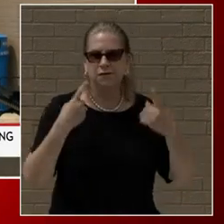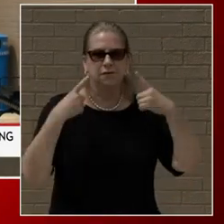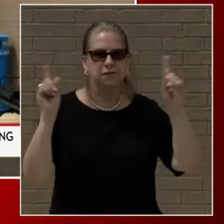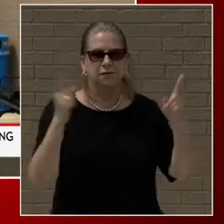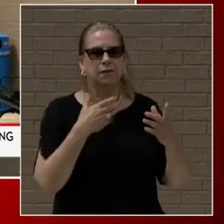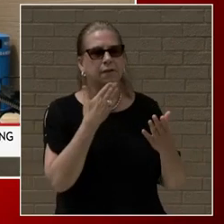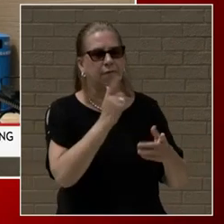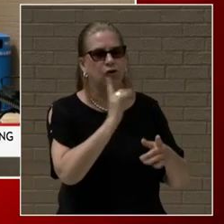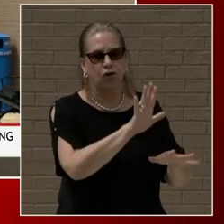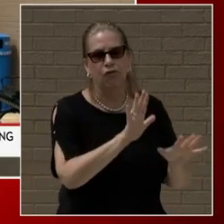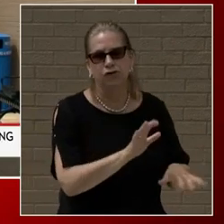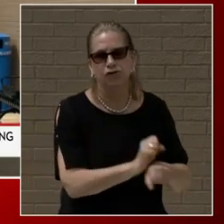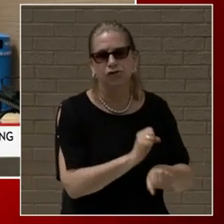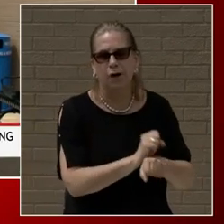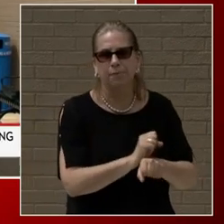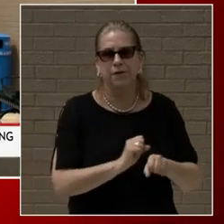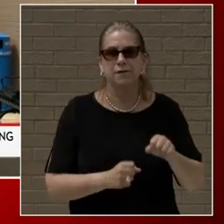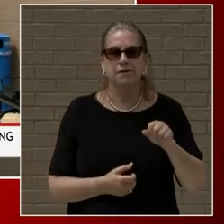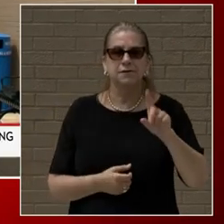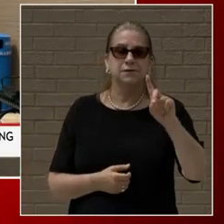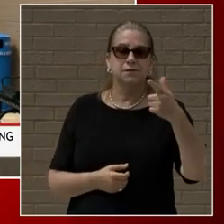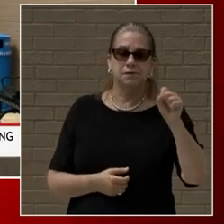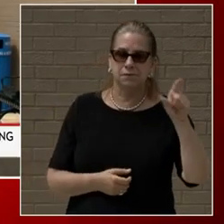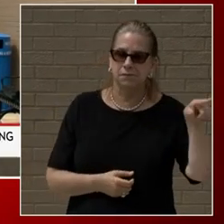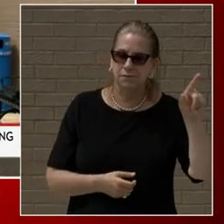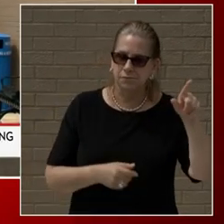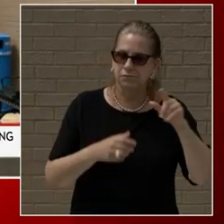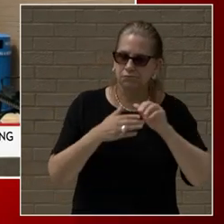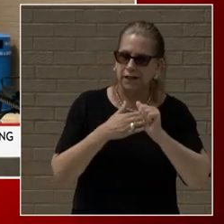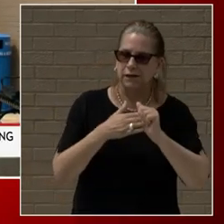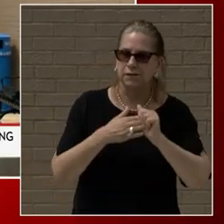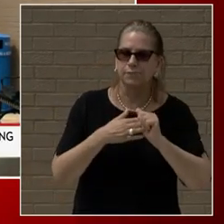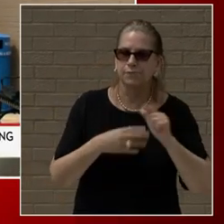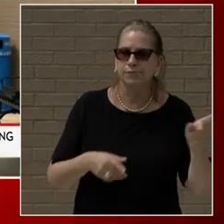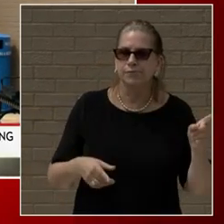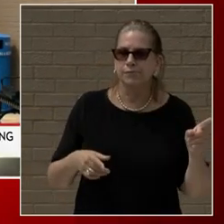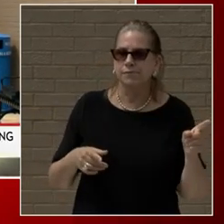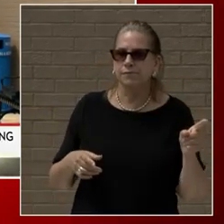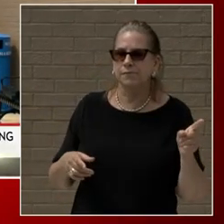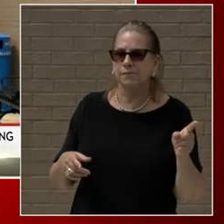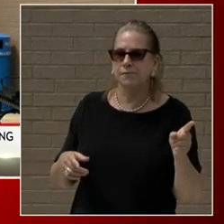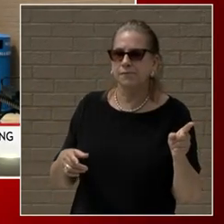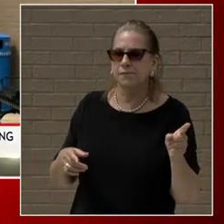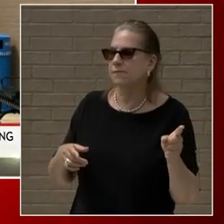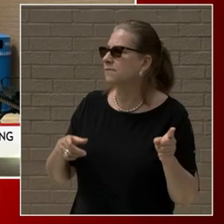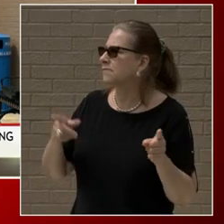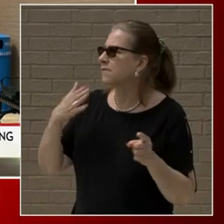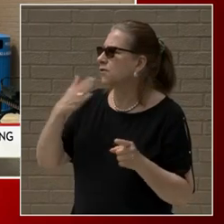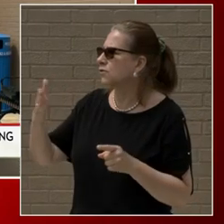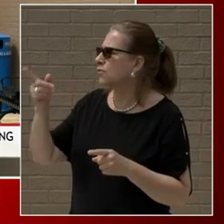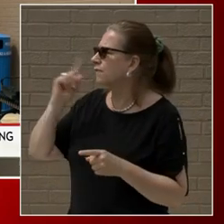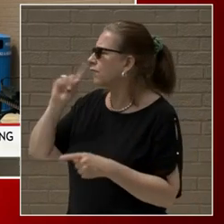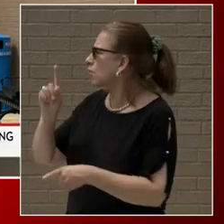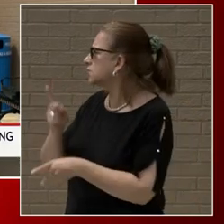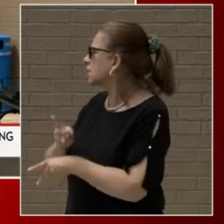Capital Construction Team led by Tiffany Moore to my right for us overseeing this project.